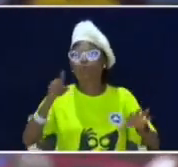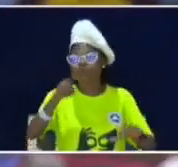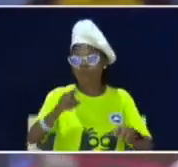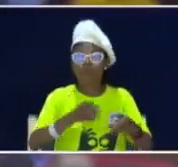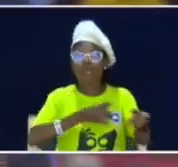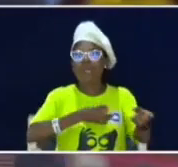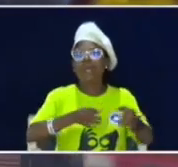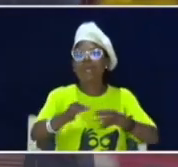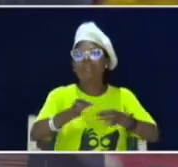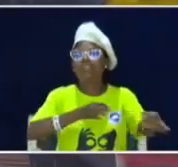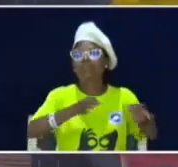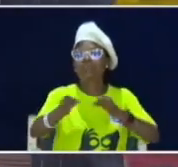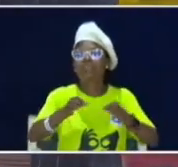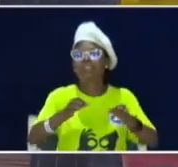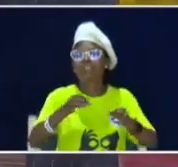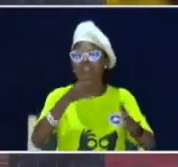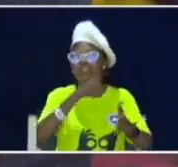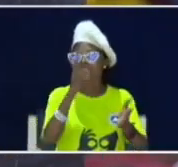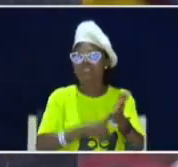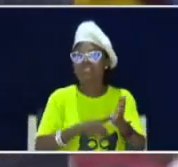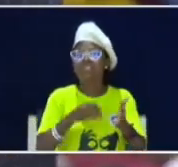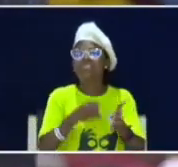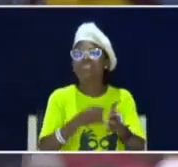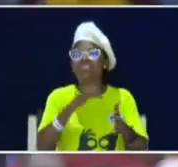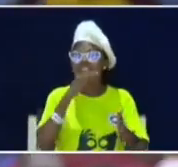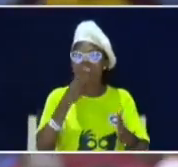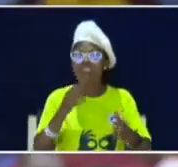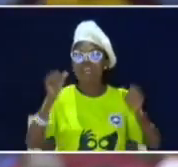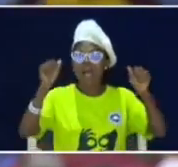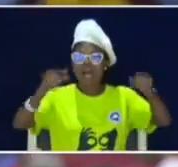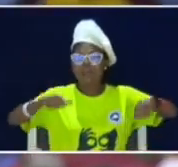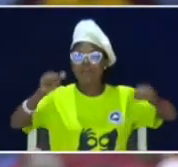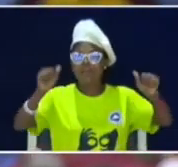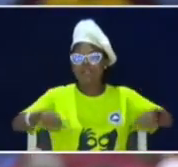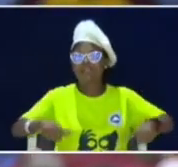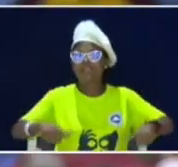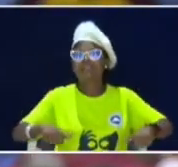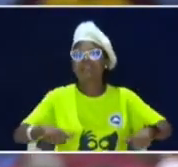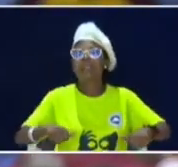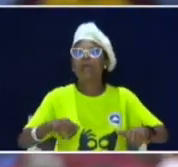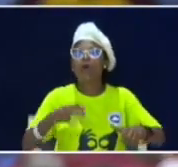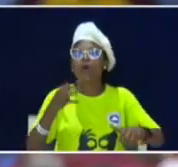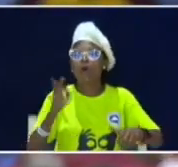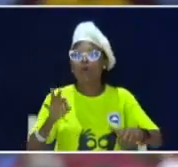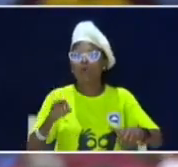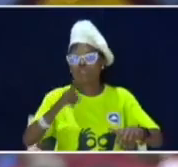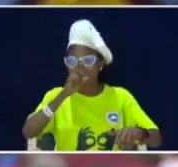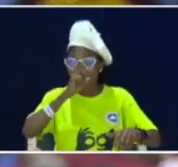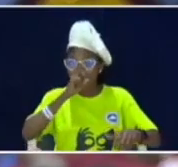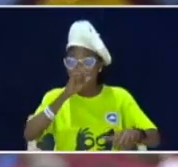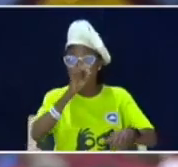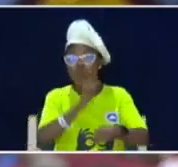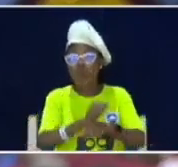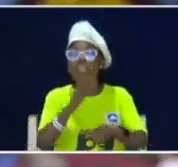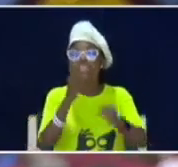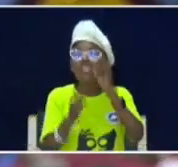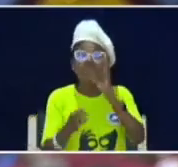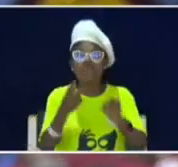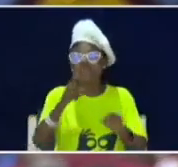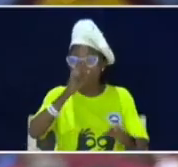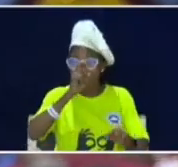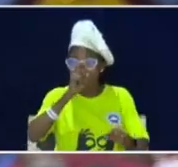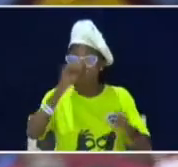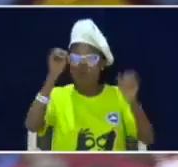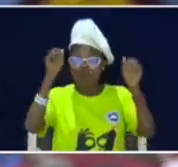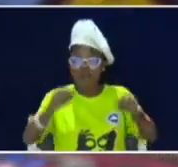It is the workability of the eagle's power at work in your life. If the eagle can carry you, all of